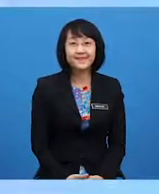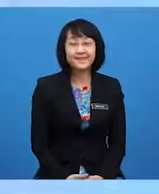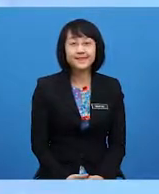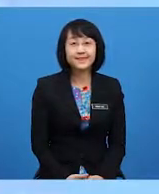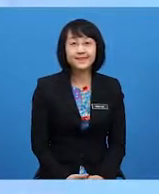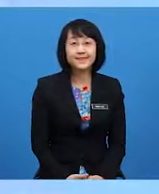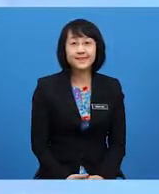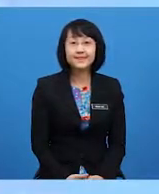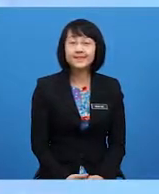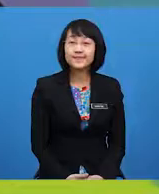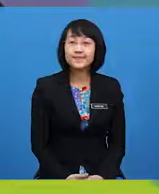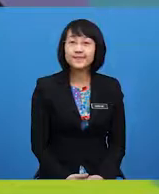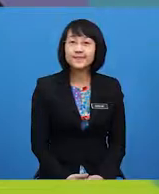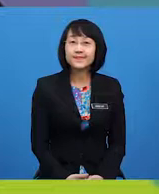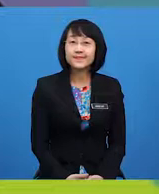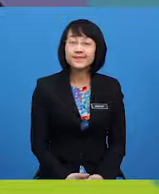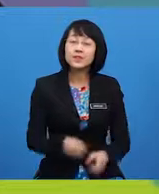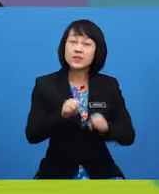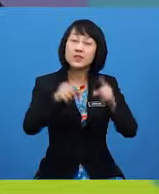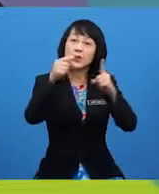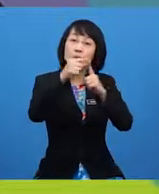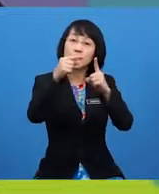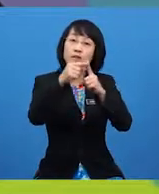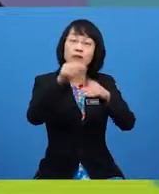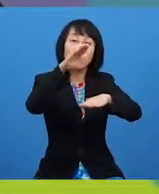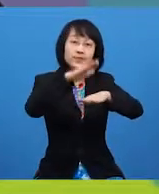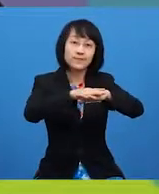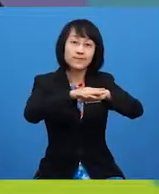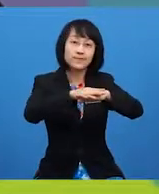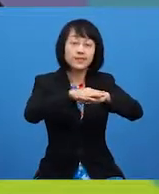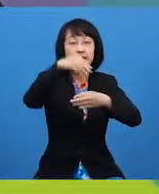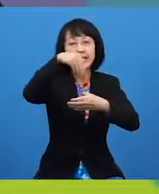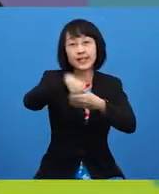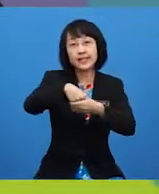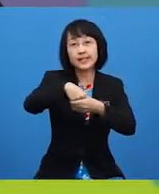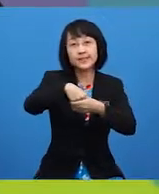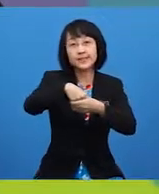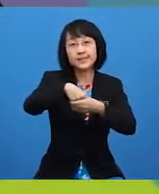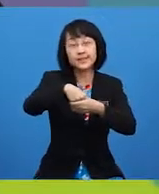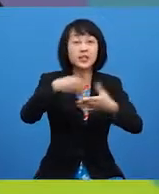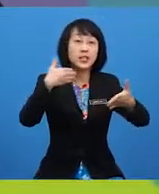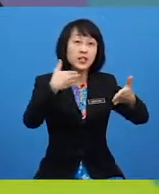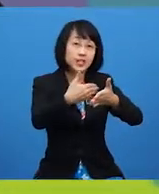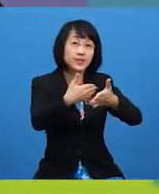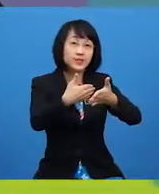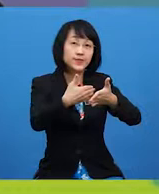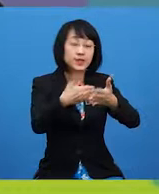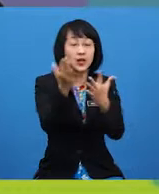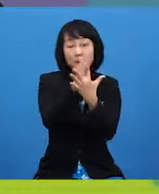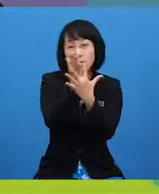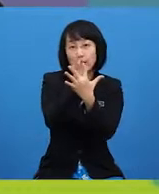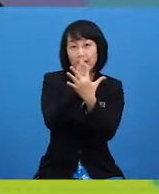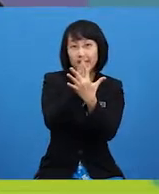someone is located. So the words on, in, near,